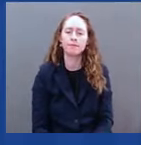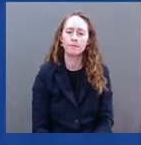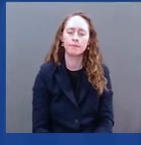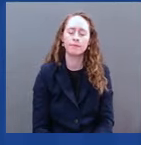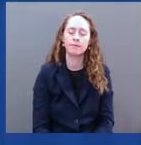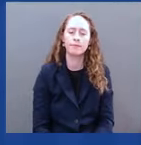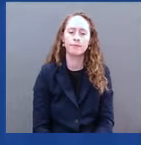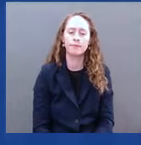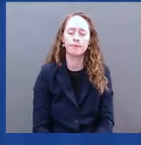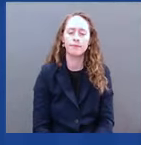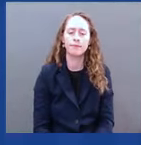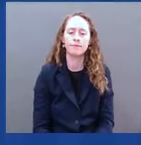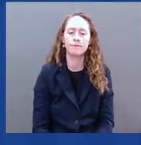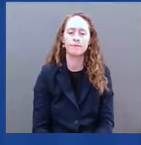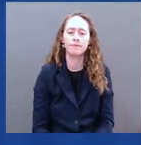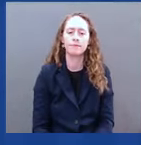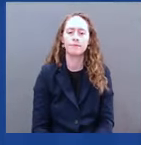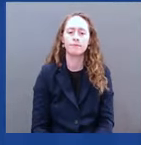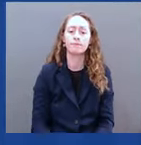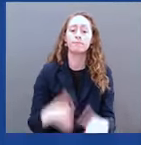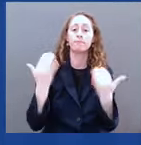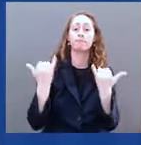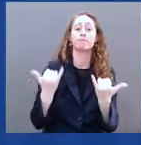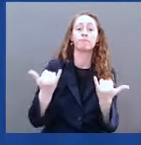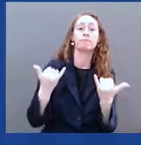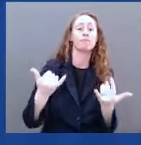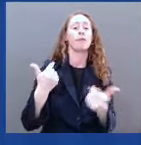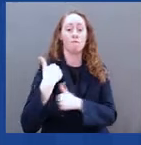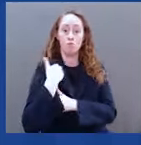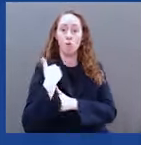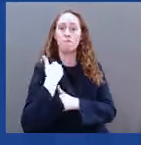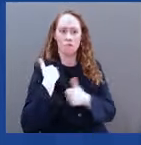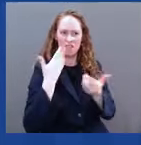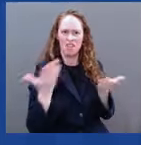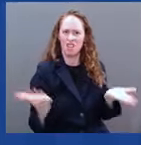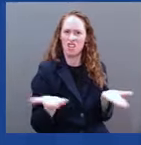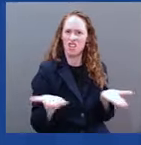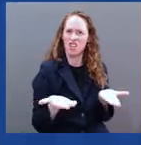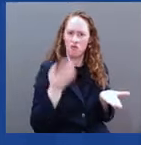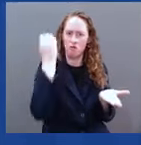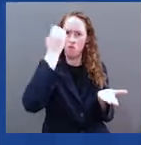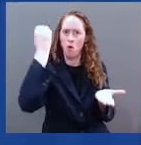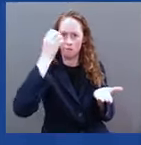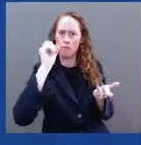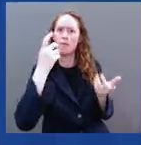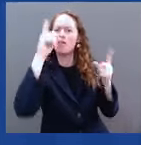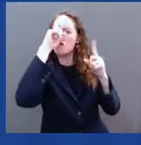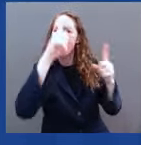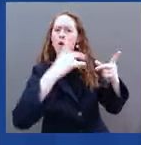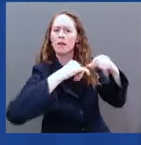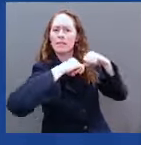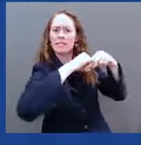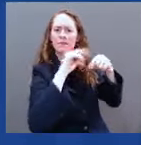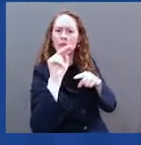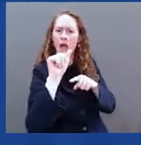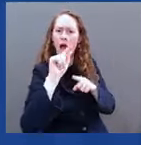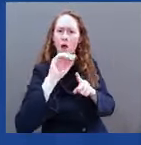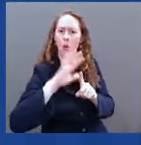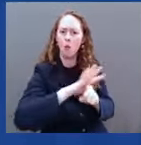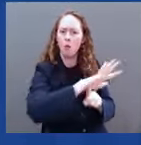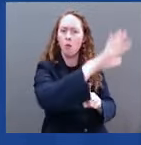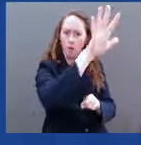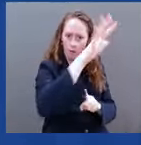territory, NATO established, as you already know, four new battle groups in Romania, Hungary, Bulgaria,